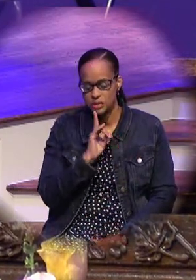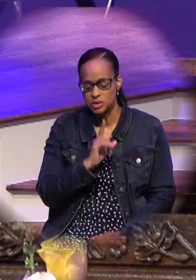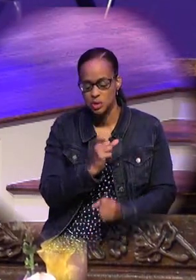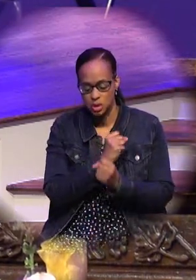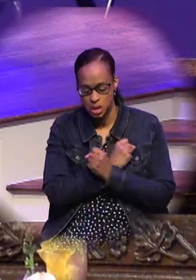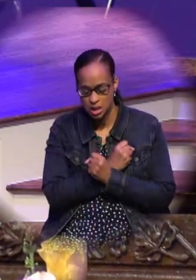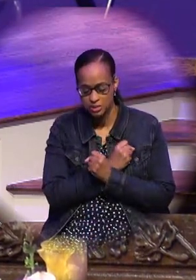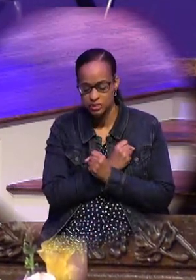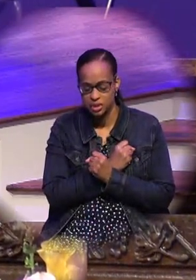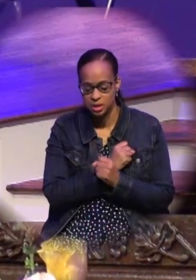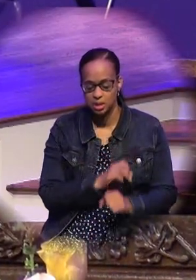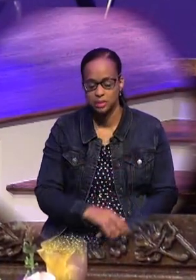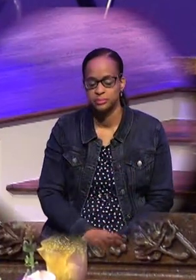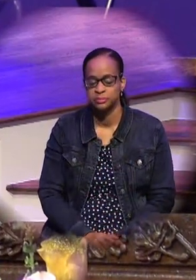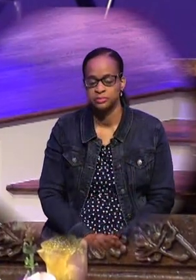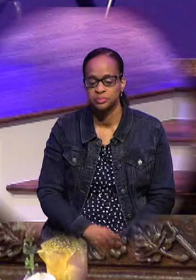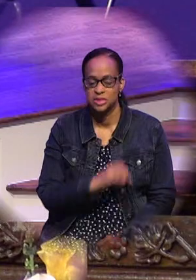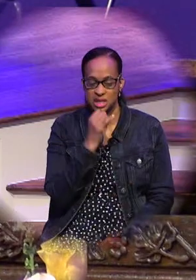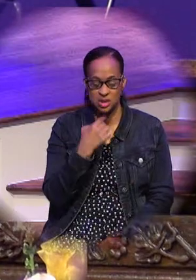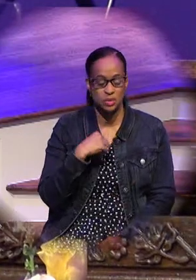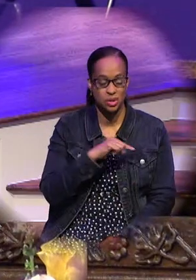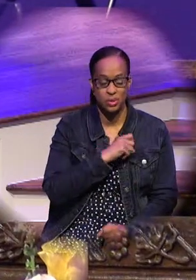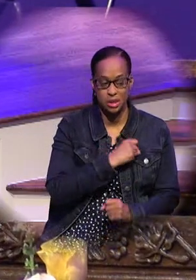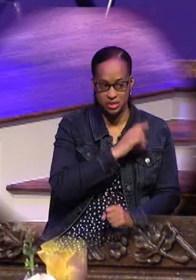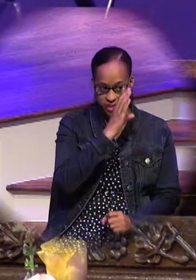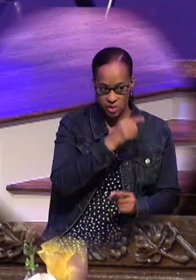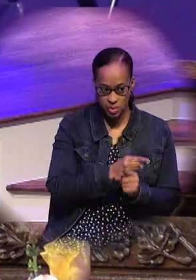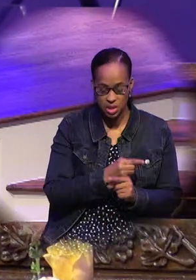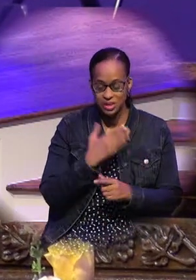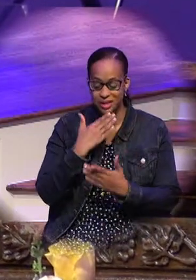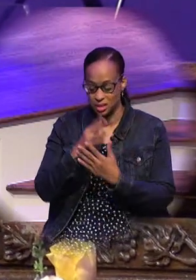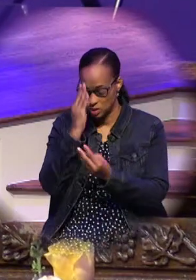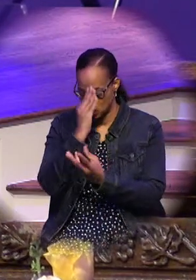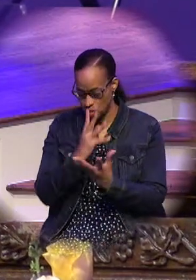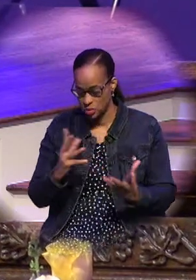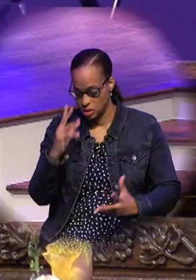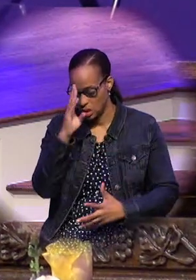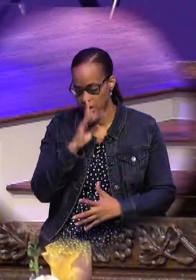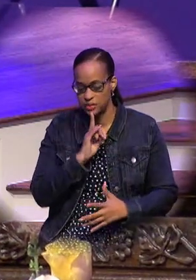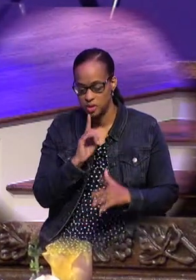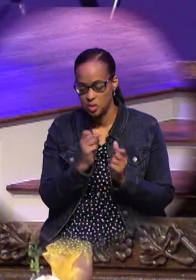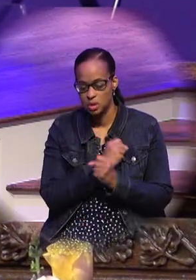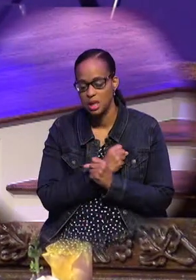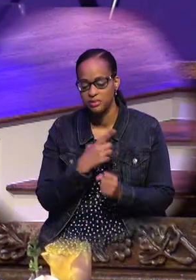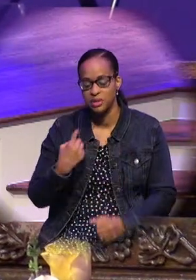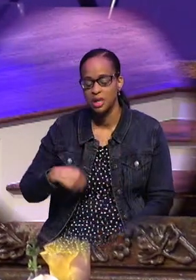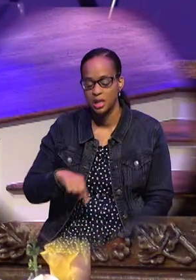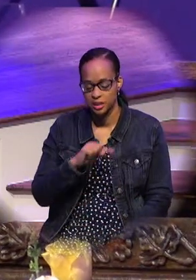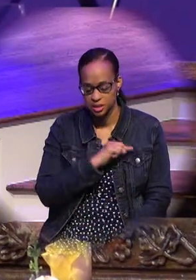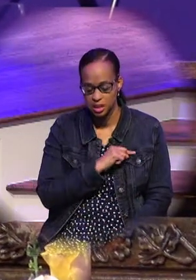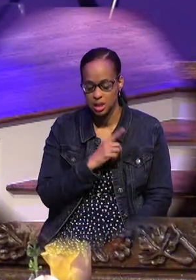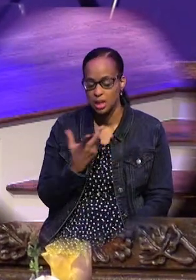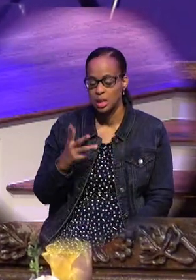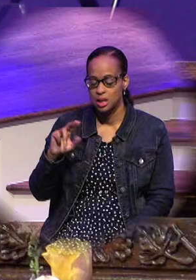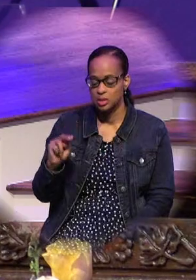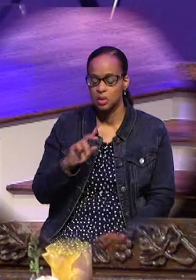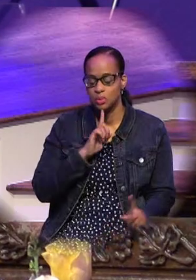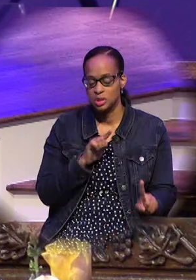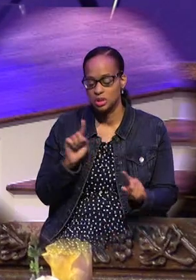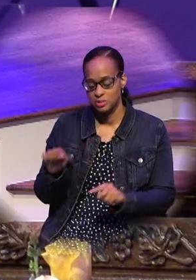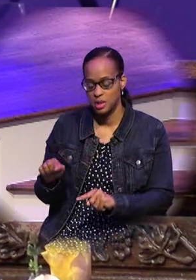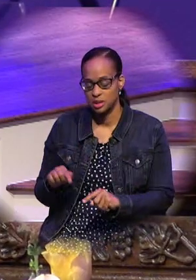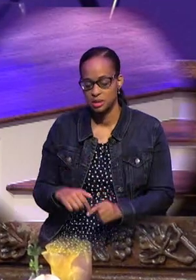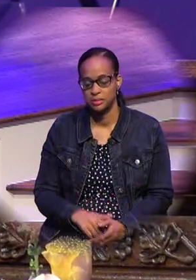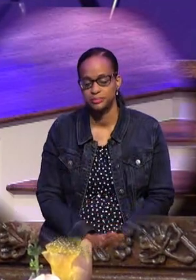you. Not that we so love God, right? The good news is this, that God so loved us. He sent his only son to die for